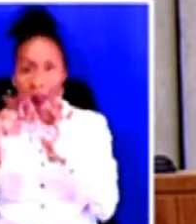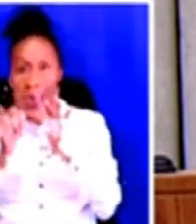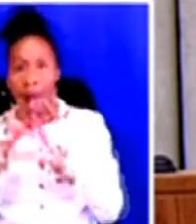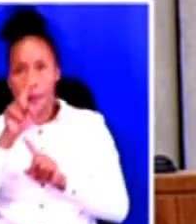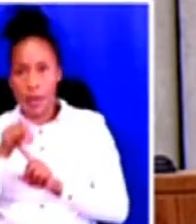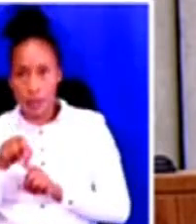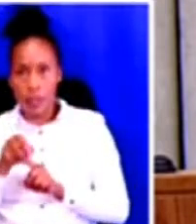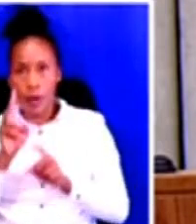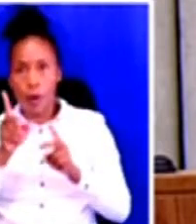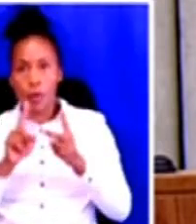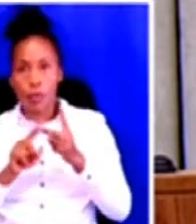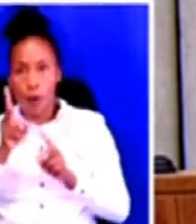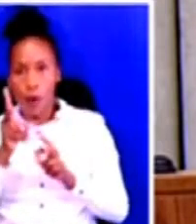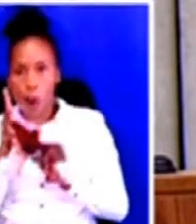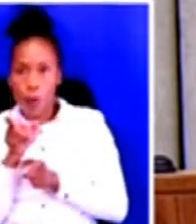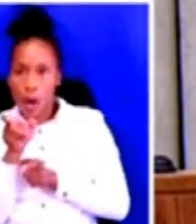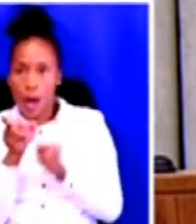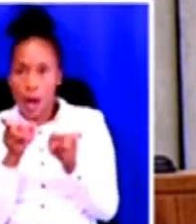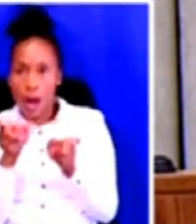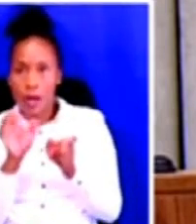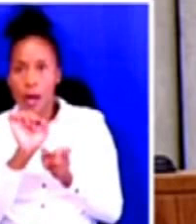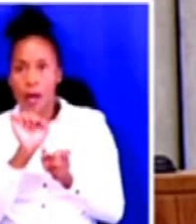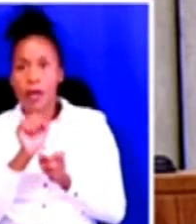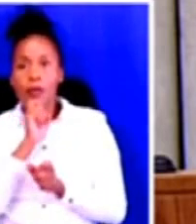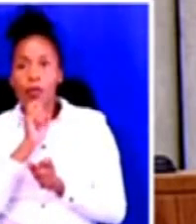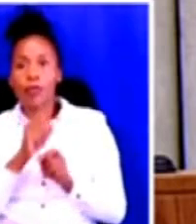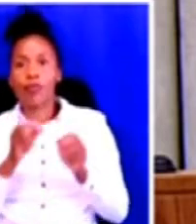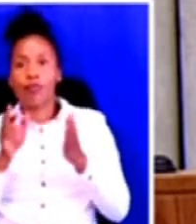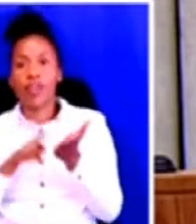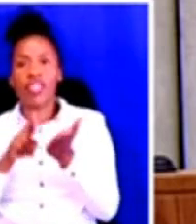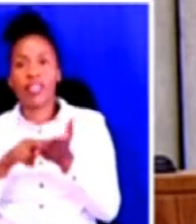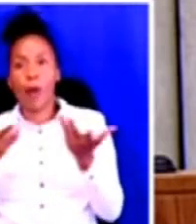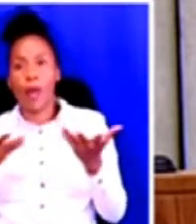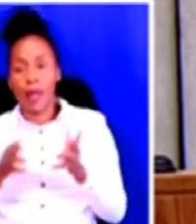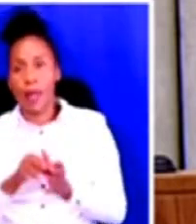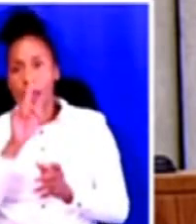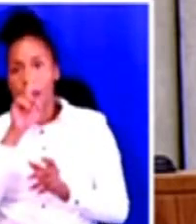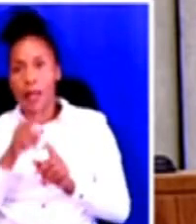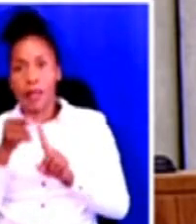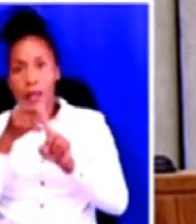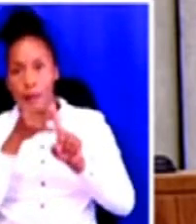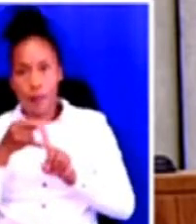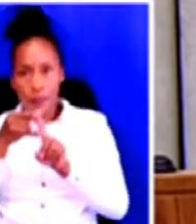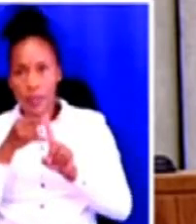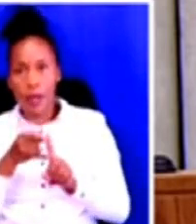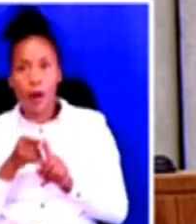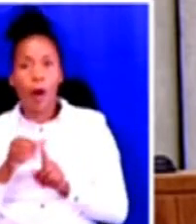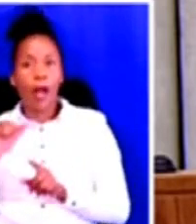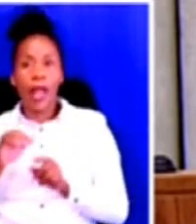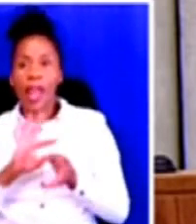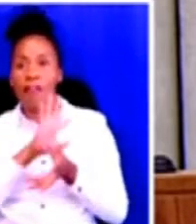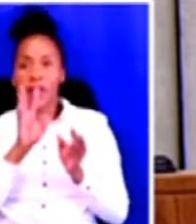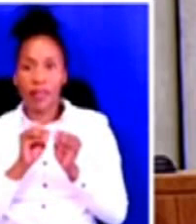the cards to register on the chamber system. Switch off the sound on all gadgets